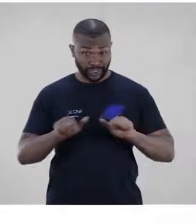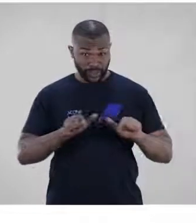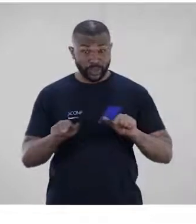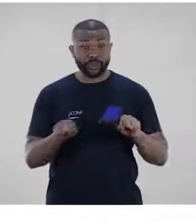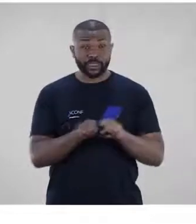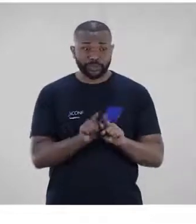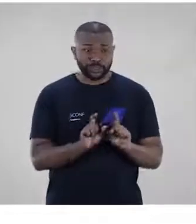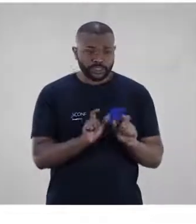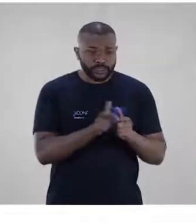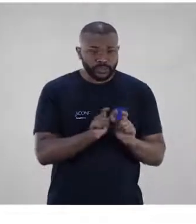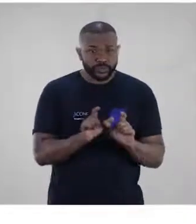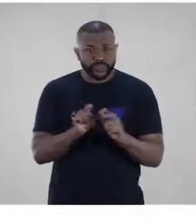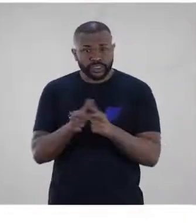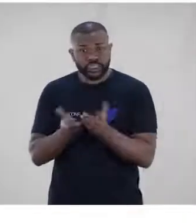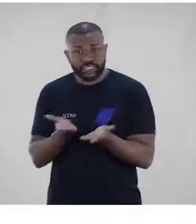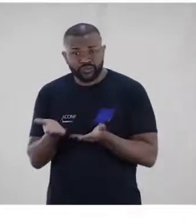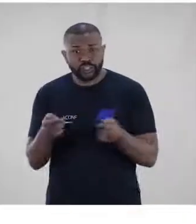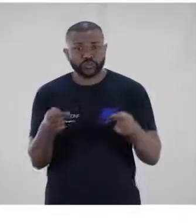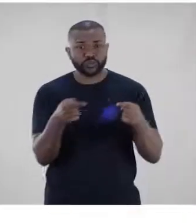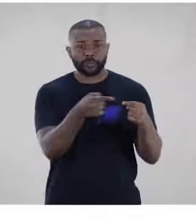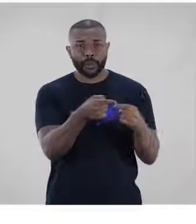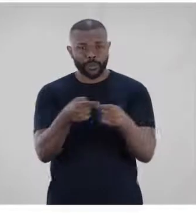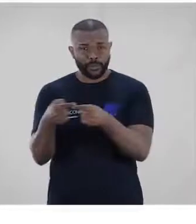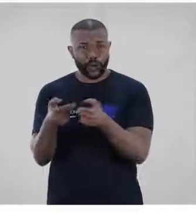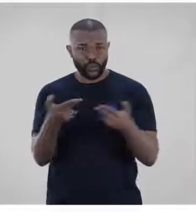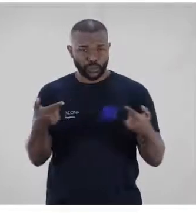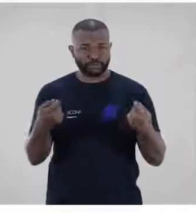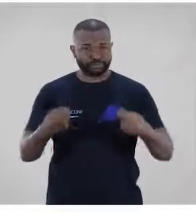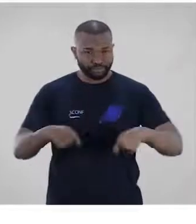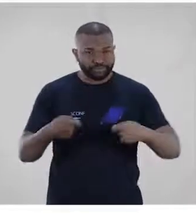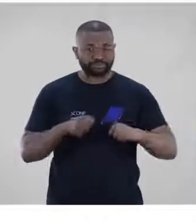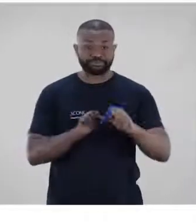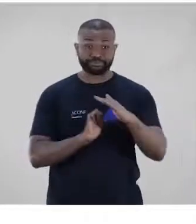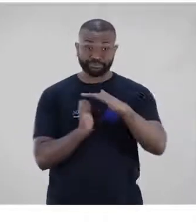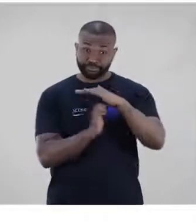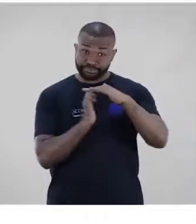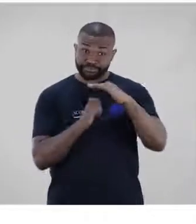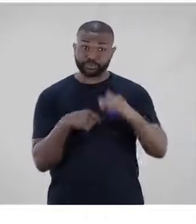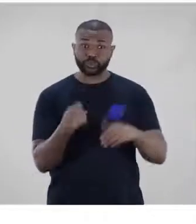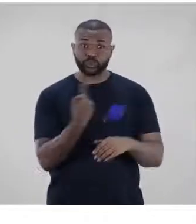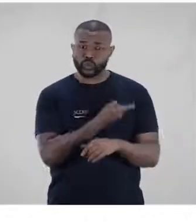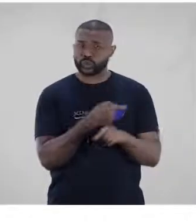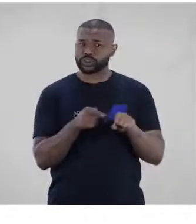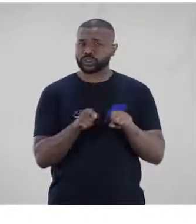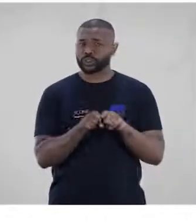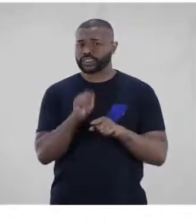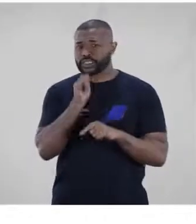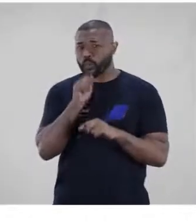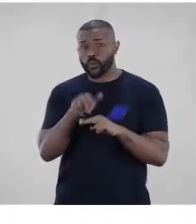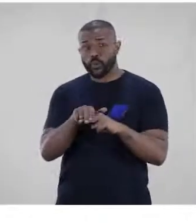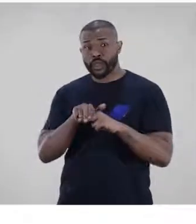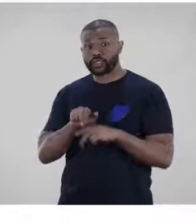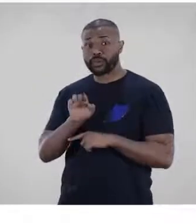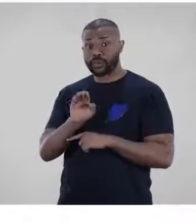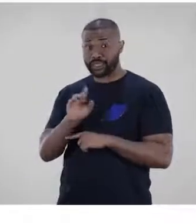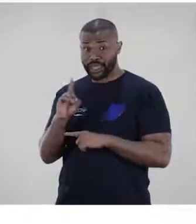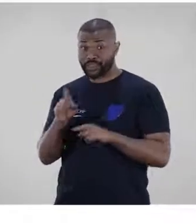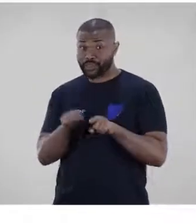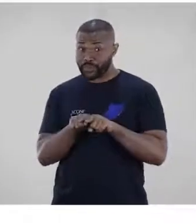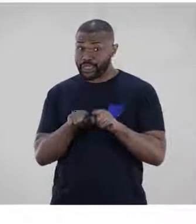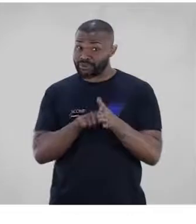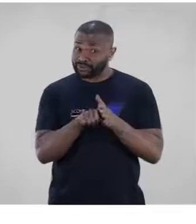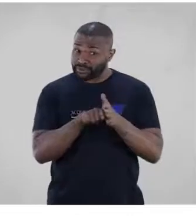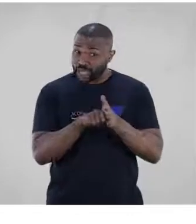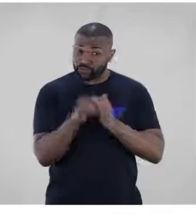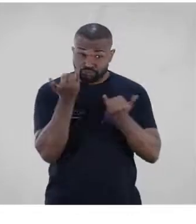are satisfying, or microservices that are satisfying the needs of the business. What if we say that, that big data, analytical data that we